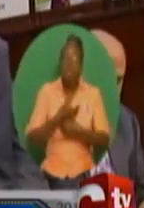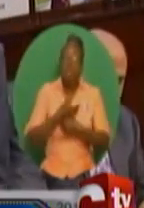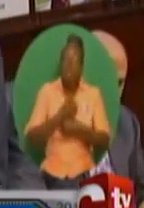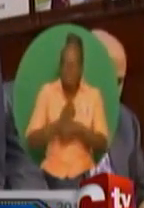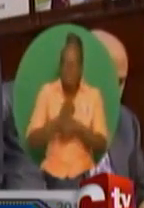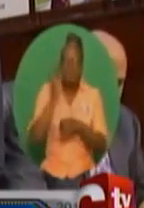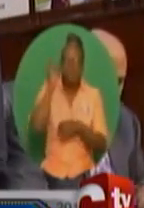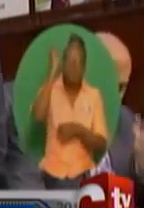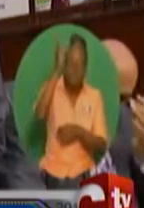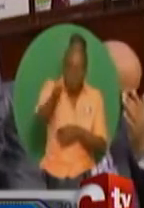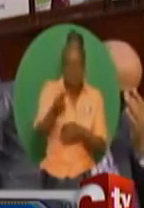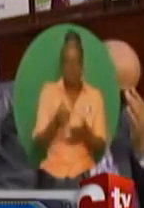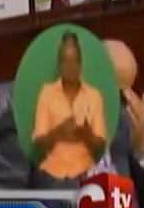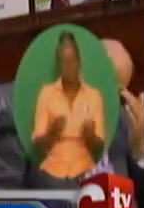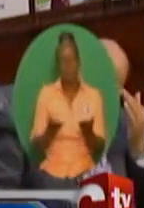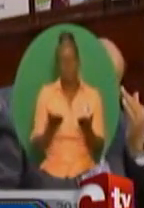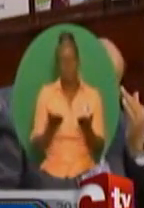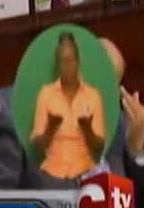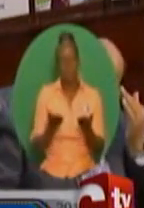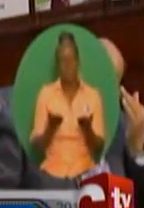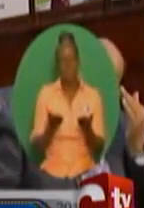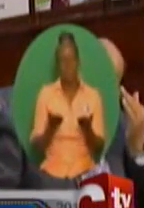of prosperity for Trinidad and Tobago.